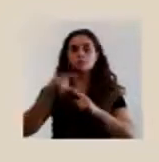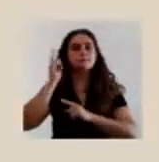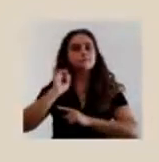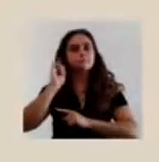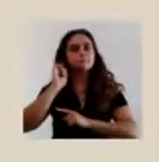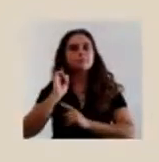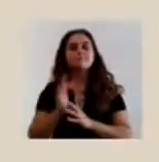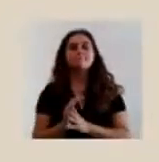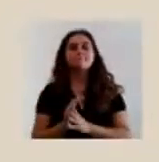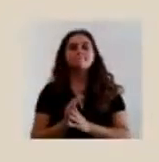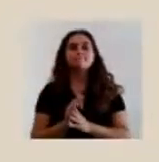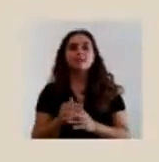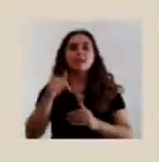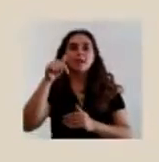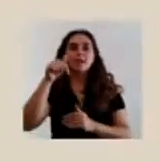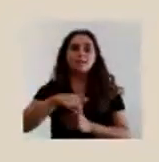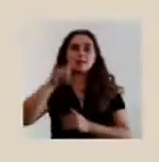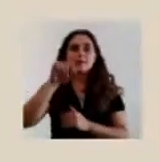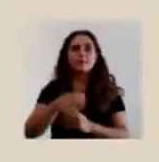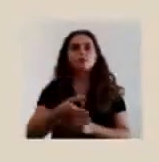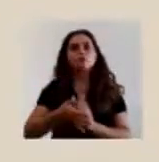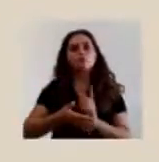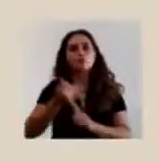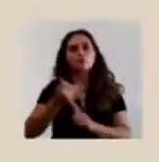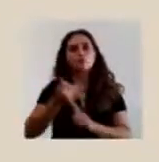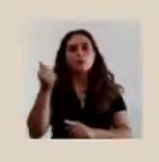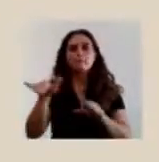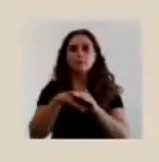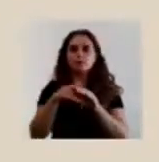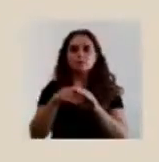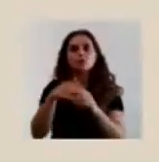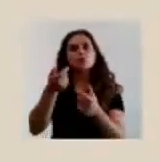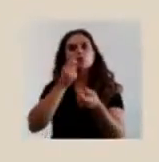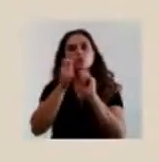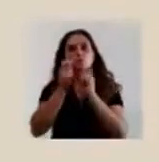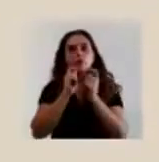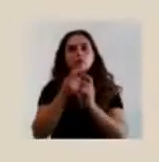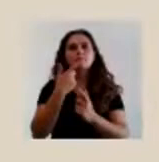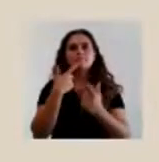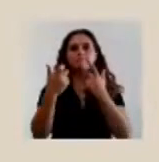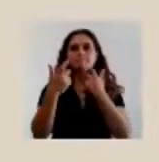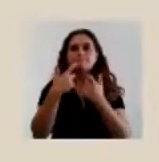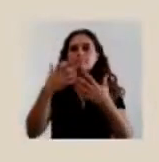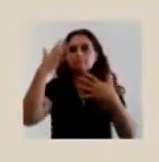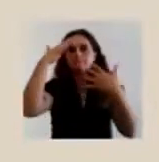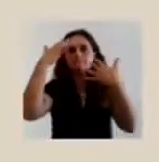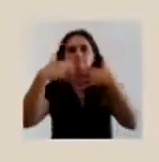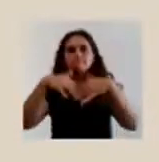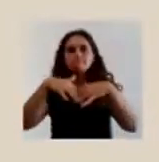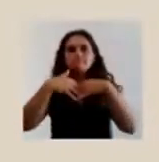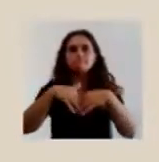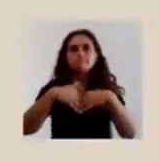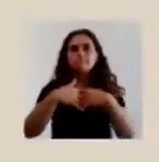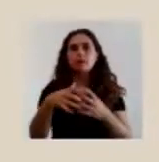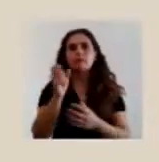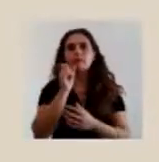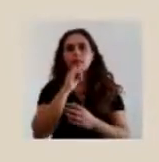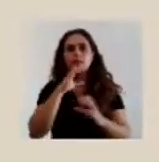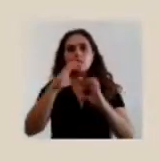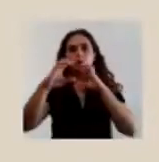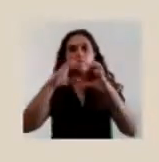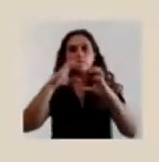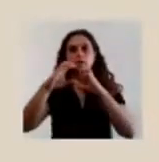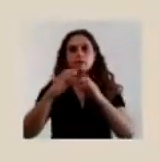Importantly, this is where you will also be able to participate in the discussion by asking your questions via the available